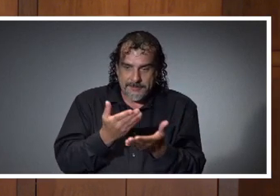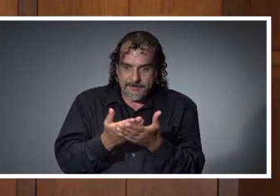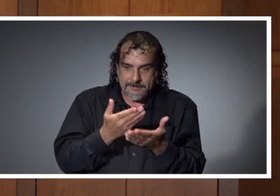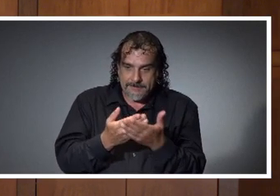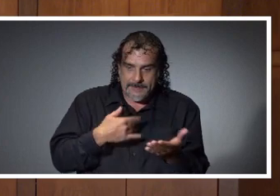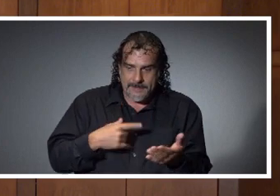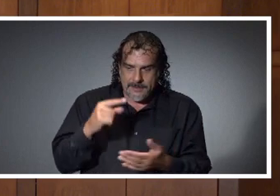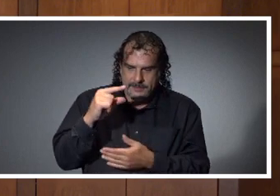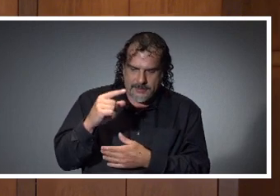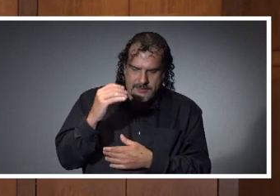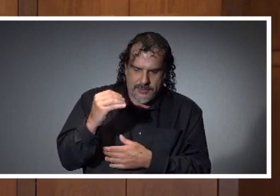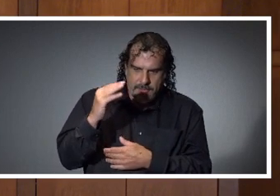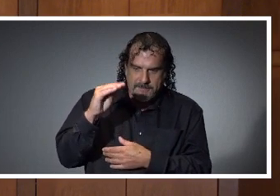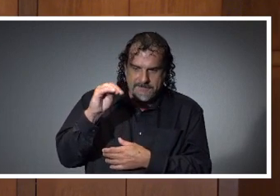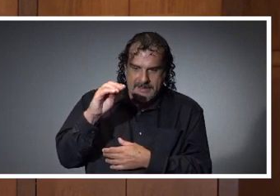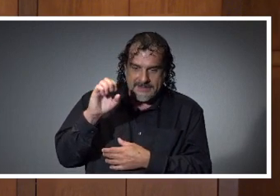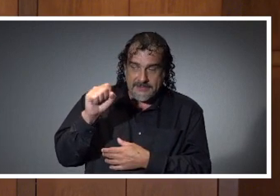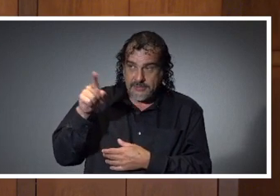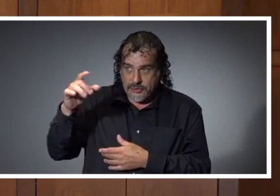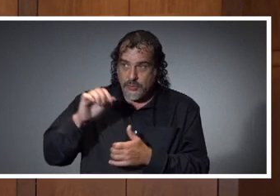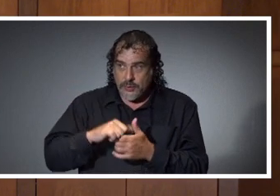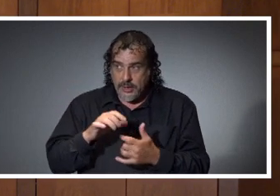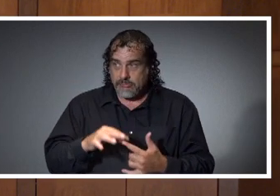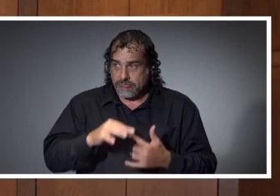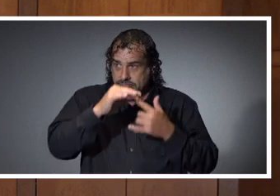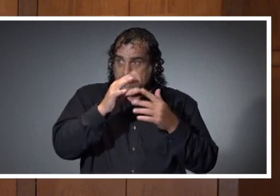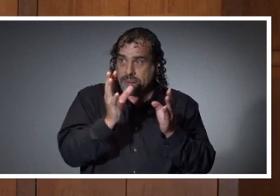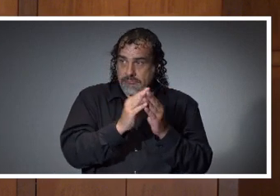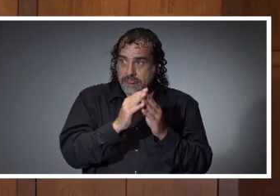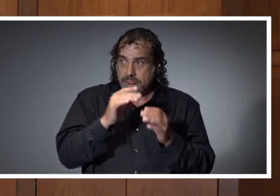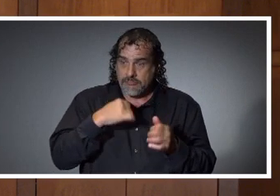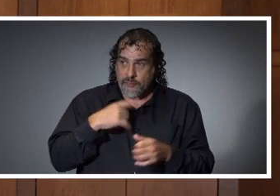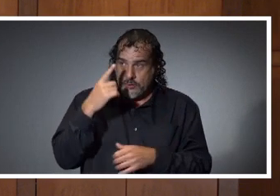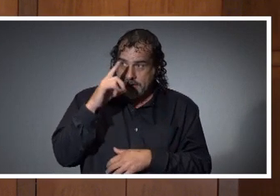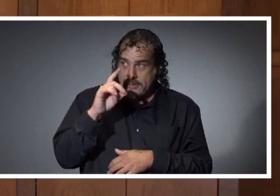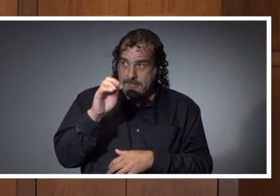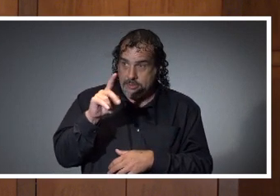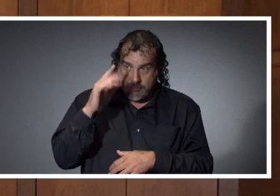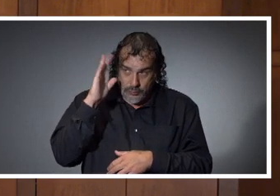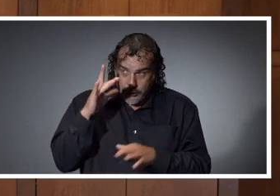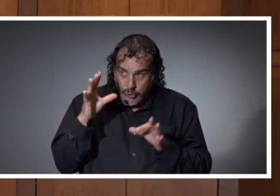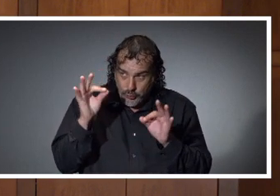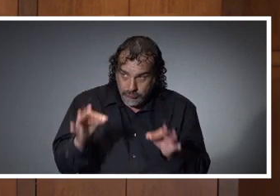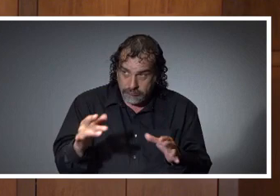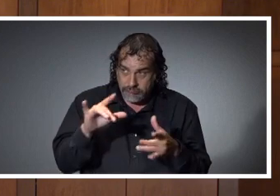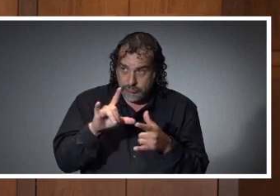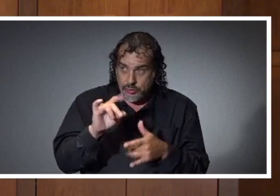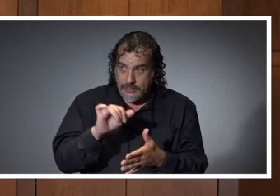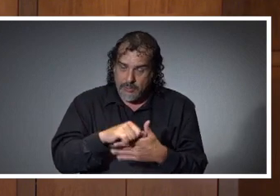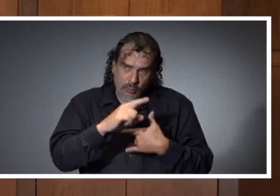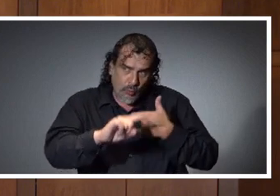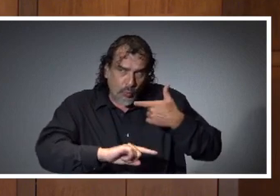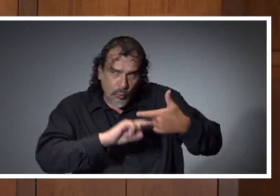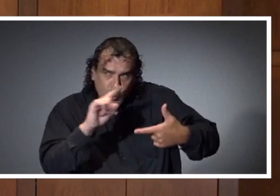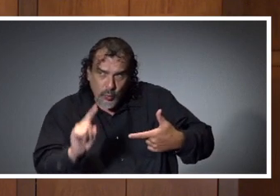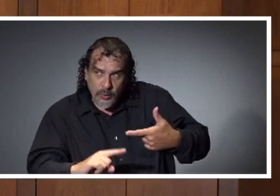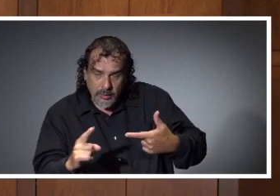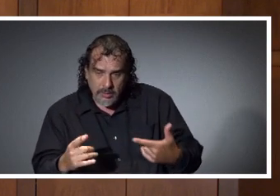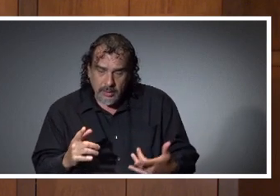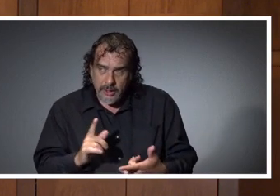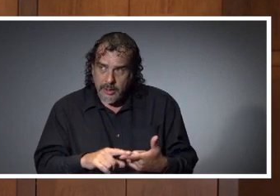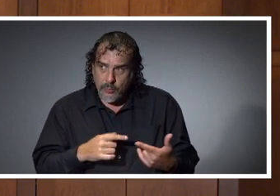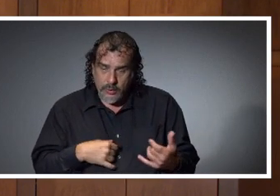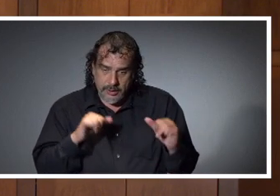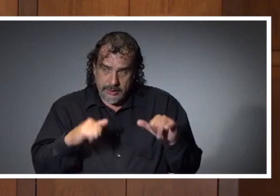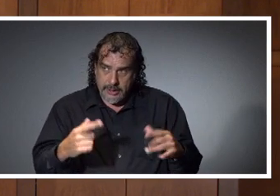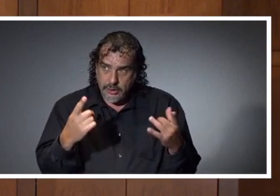You can call a special session of the DMR on the call, will you? If so, when will you do that? And what can you do today